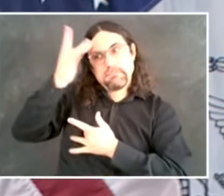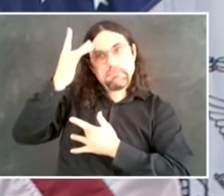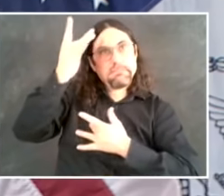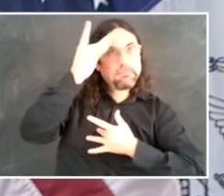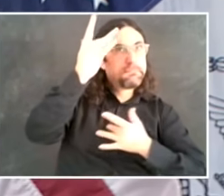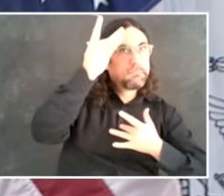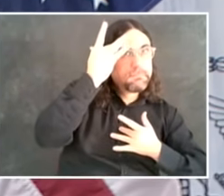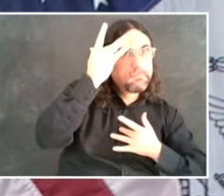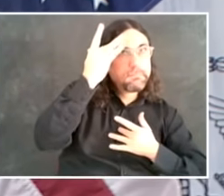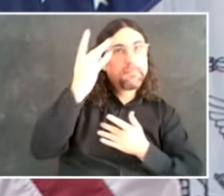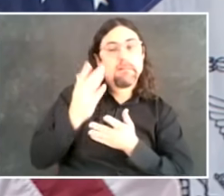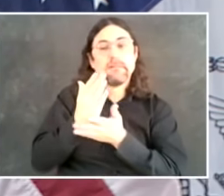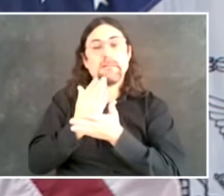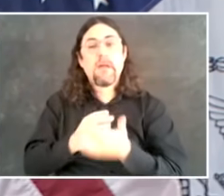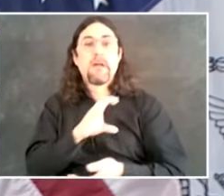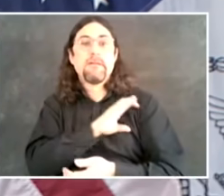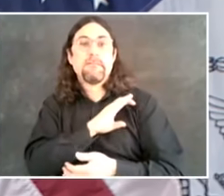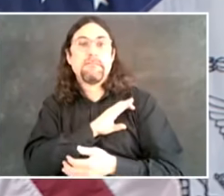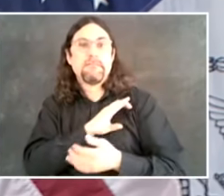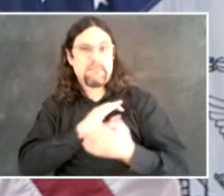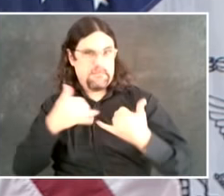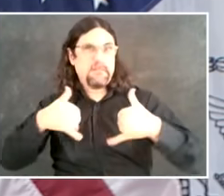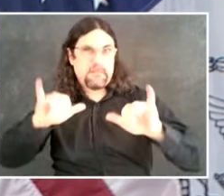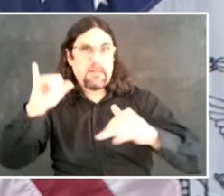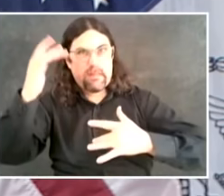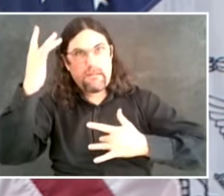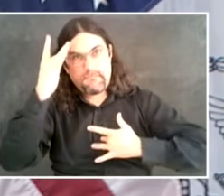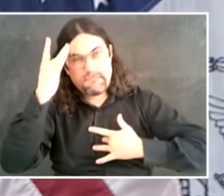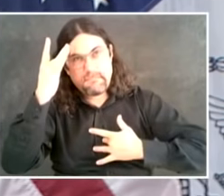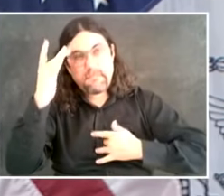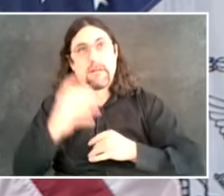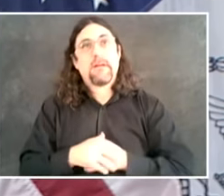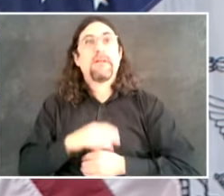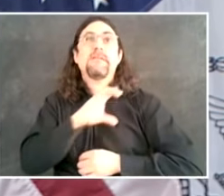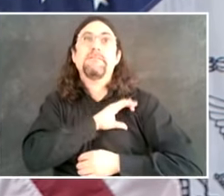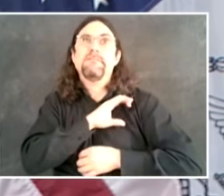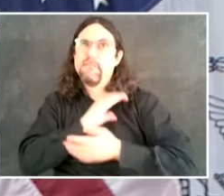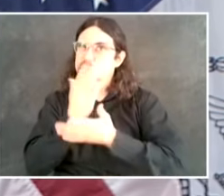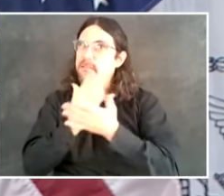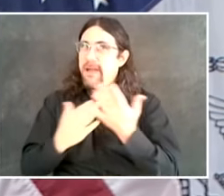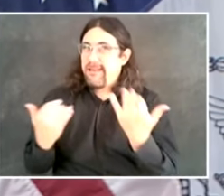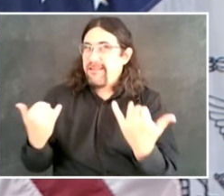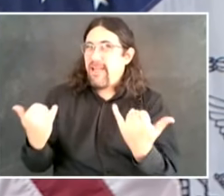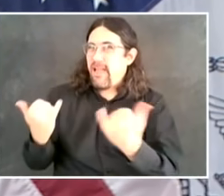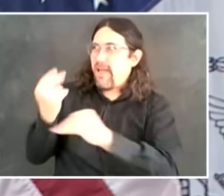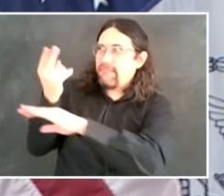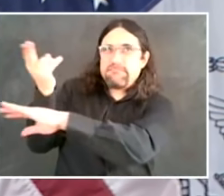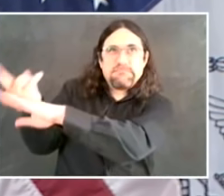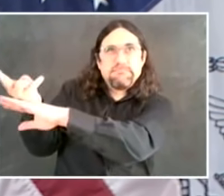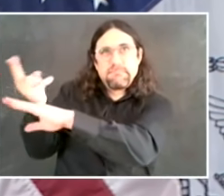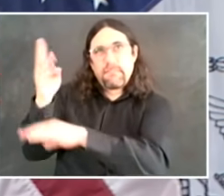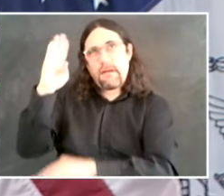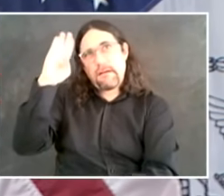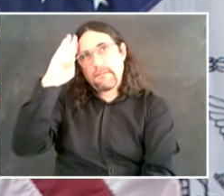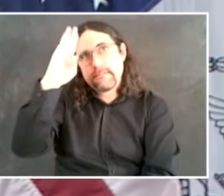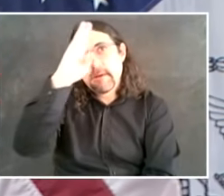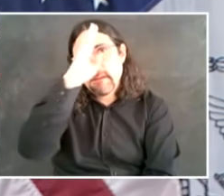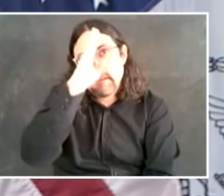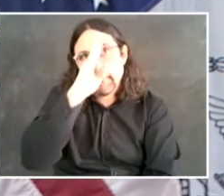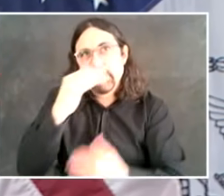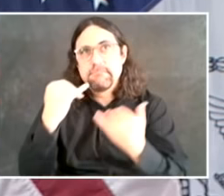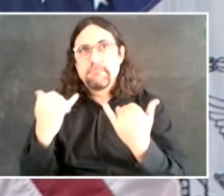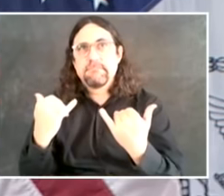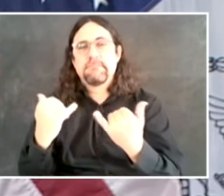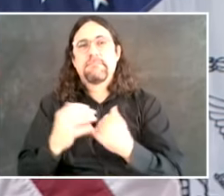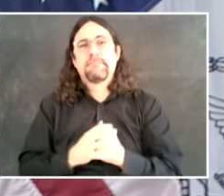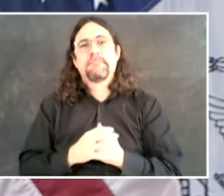who work for this city on behalf of you who are still fighting this disease. Our hearts and prayers are with all of them, all of you, all of